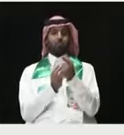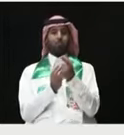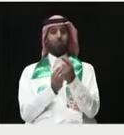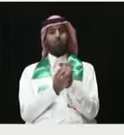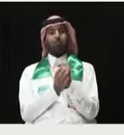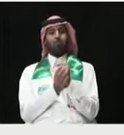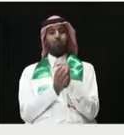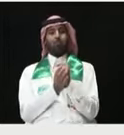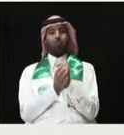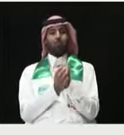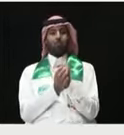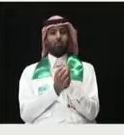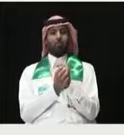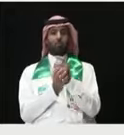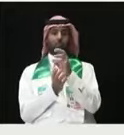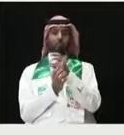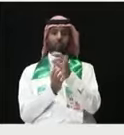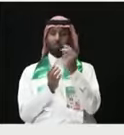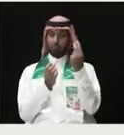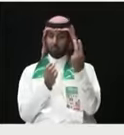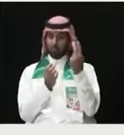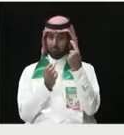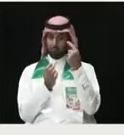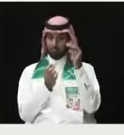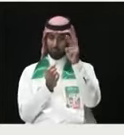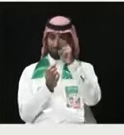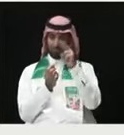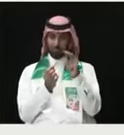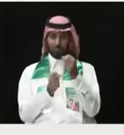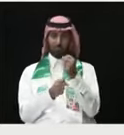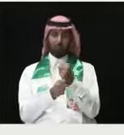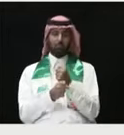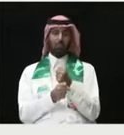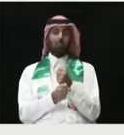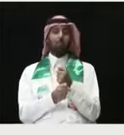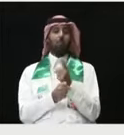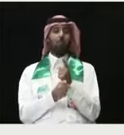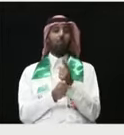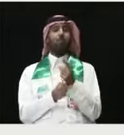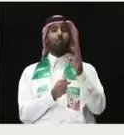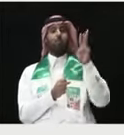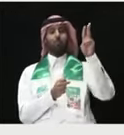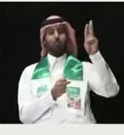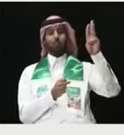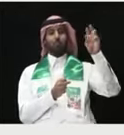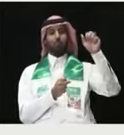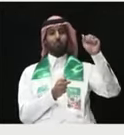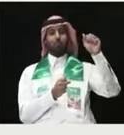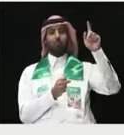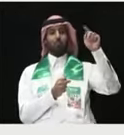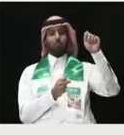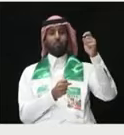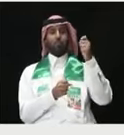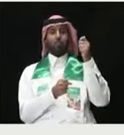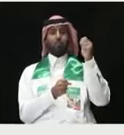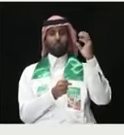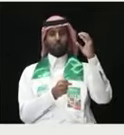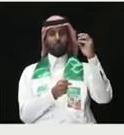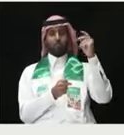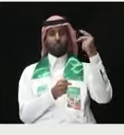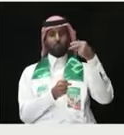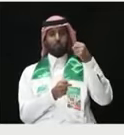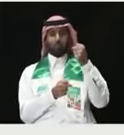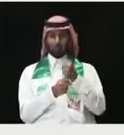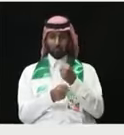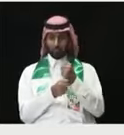we come with this question? So the watch is the action and did is the